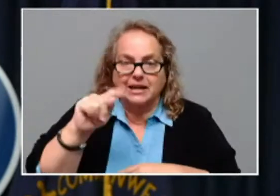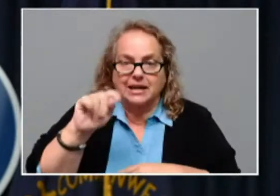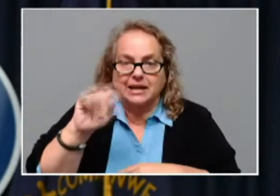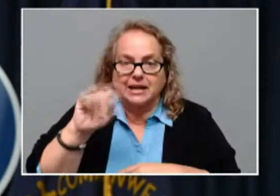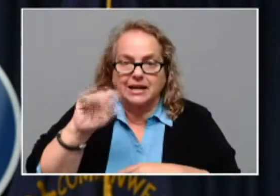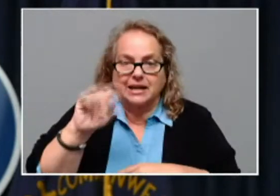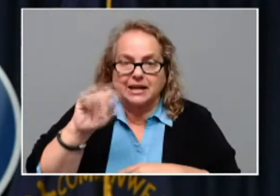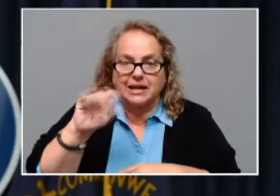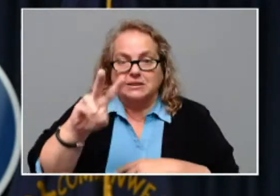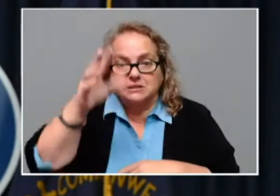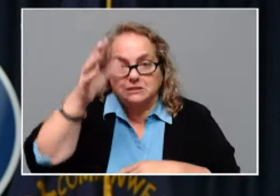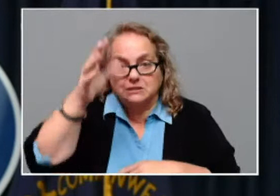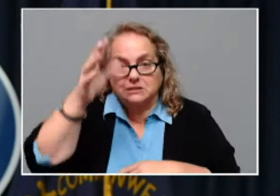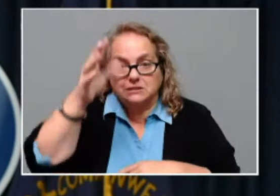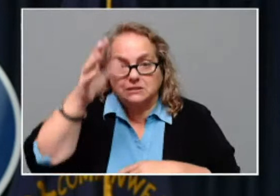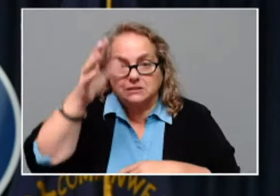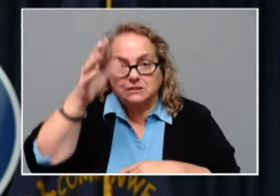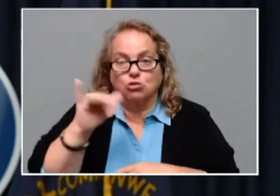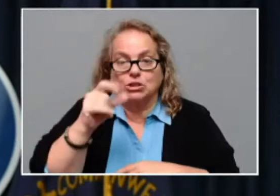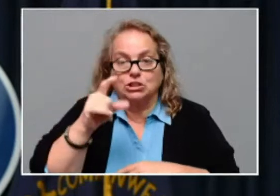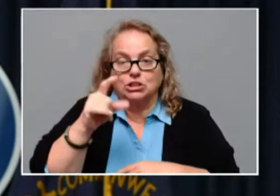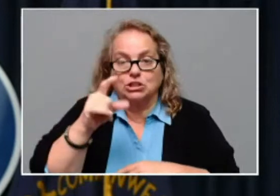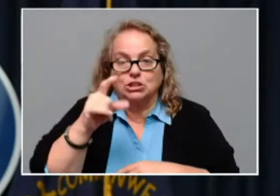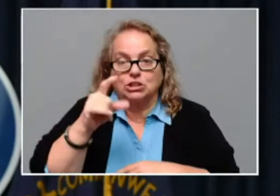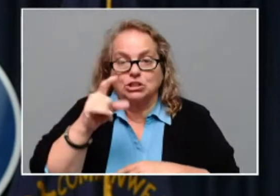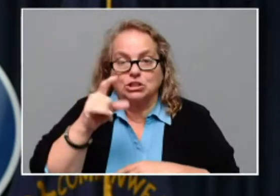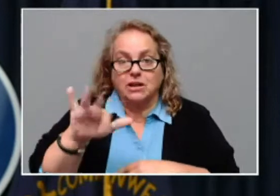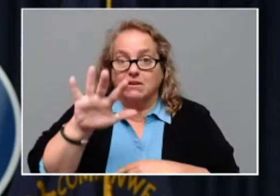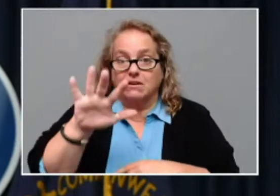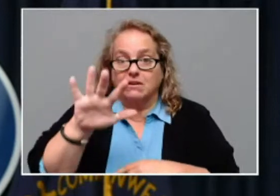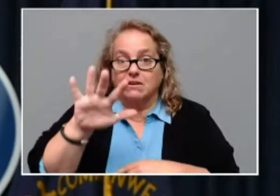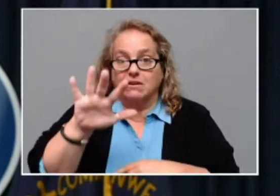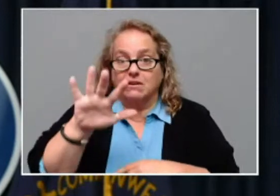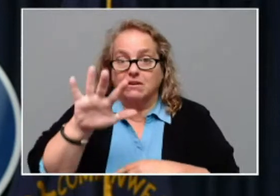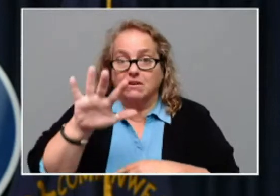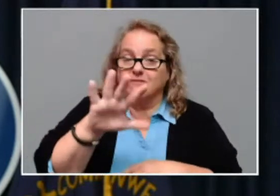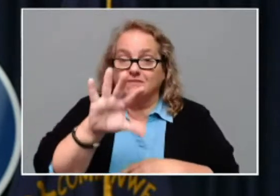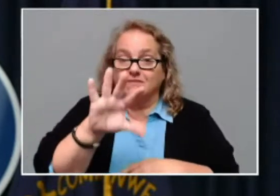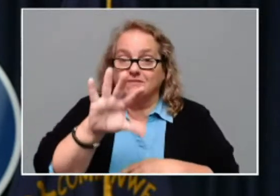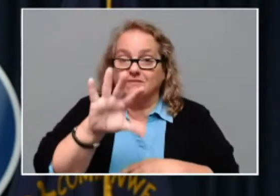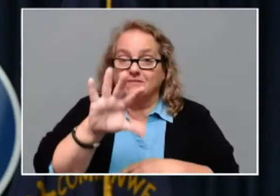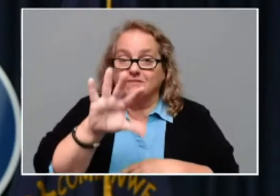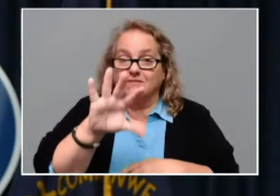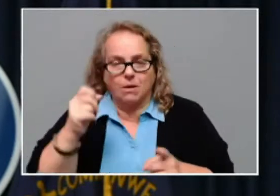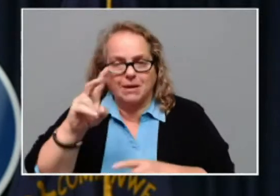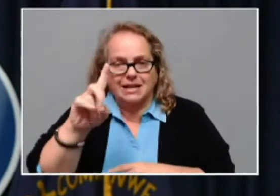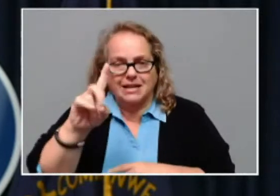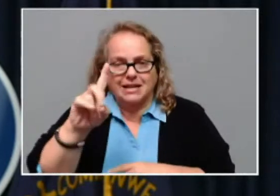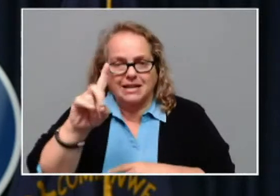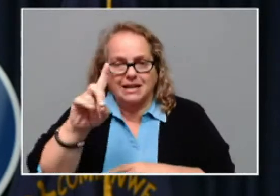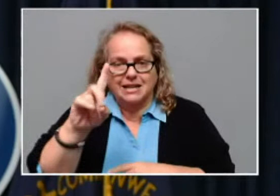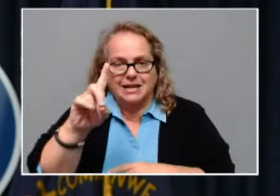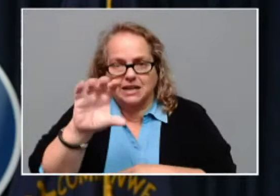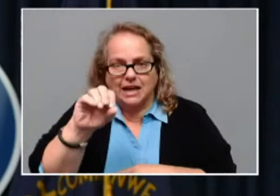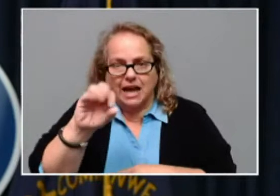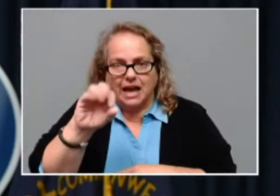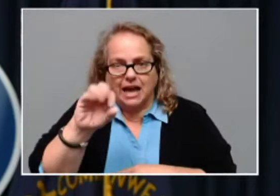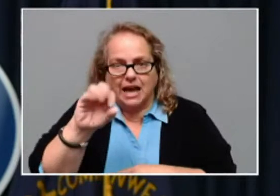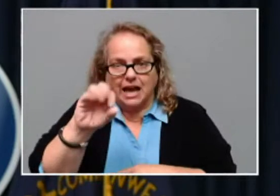Christian County, 54-year-old woman, 59-year-old man, both from Davis County, 59-year-old man from Fayette